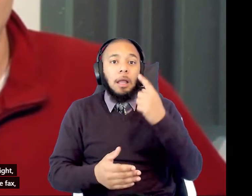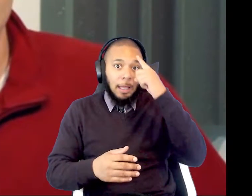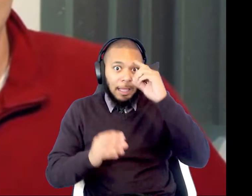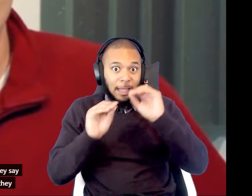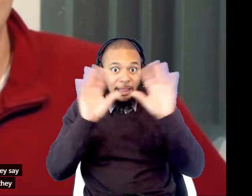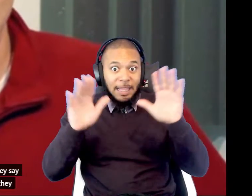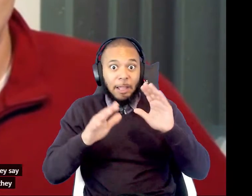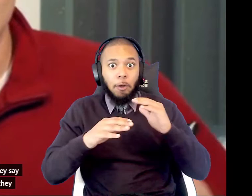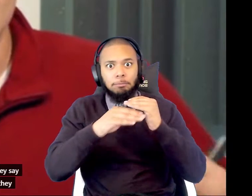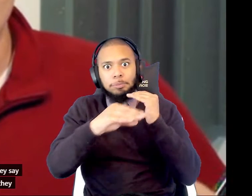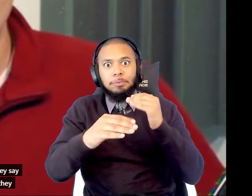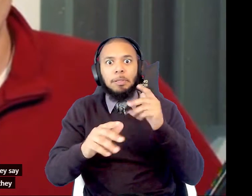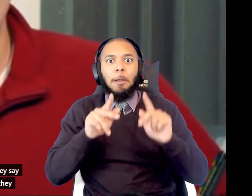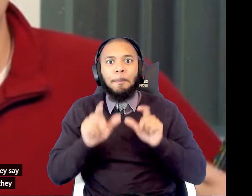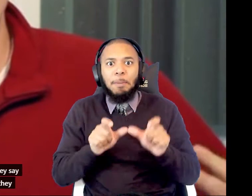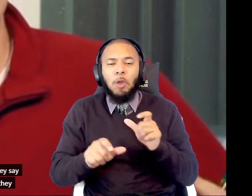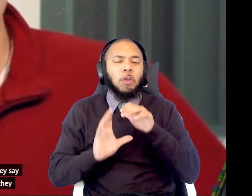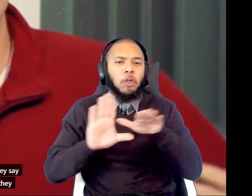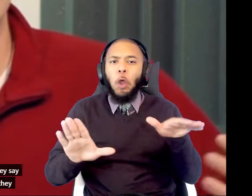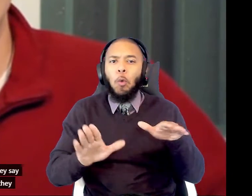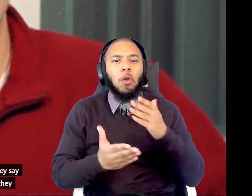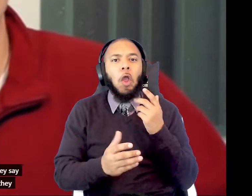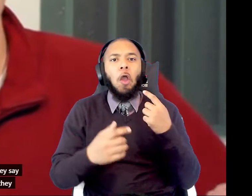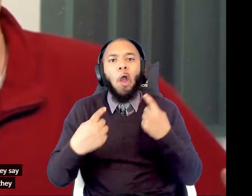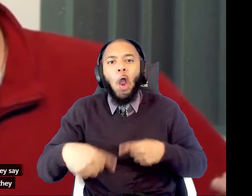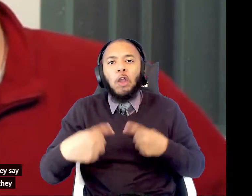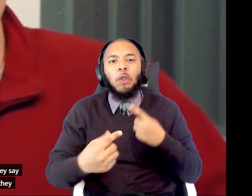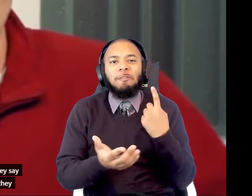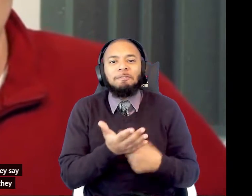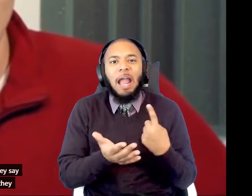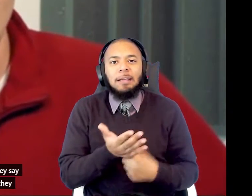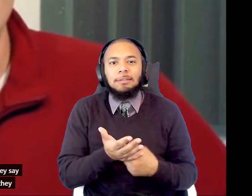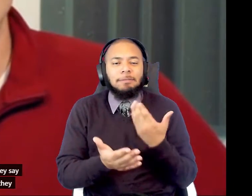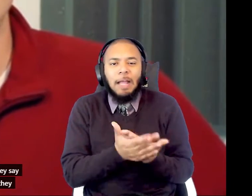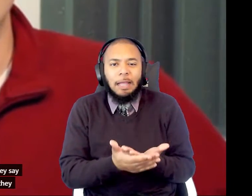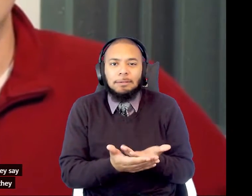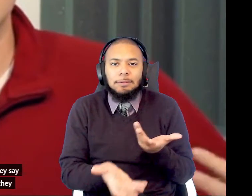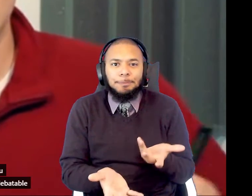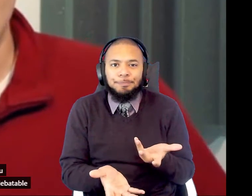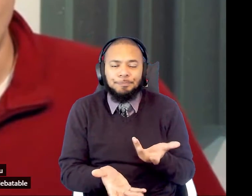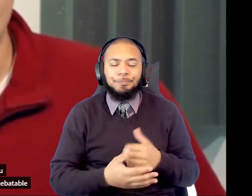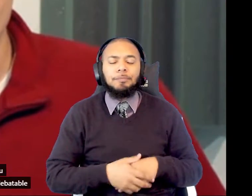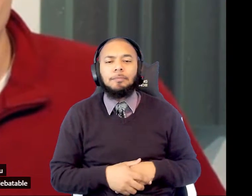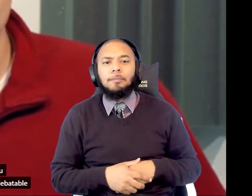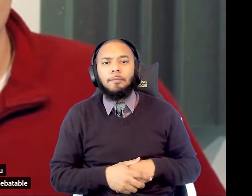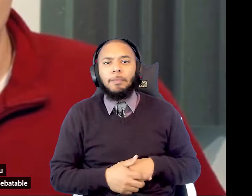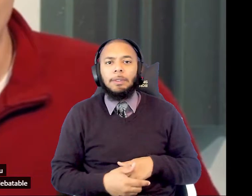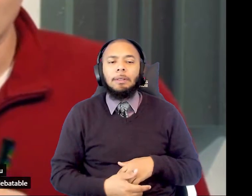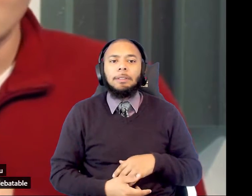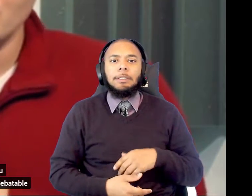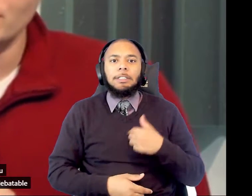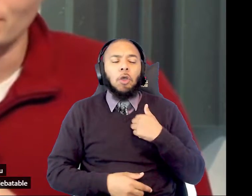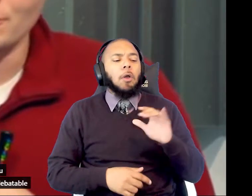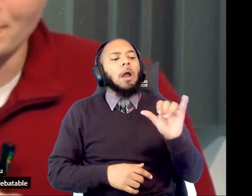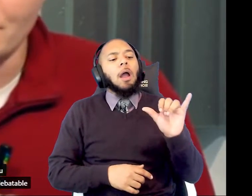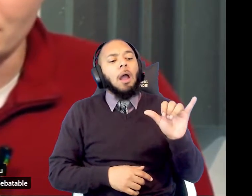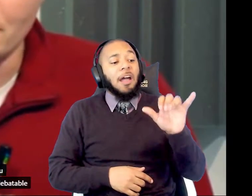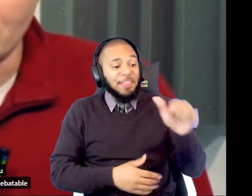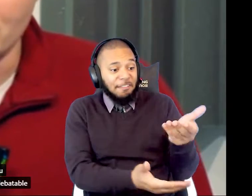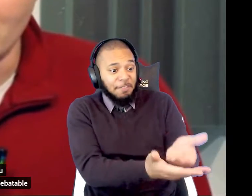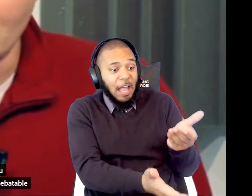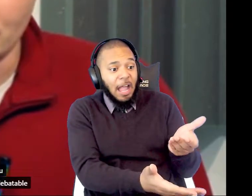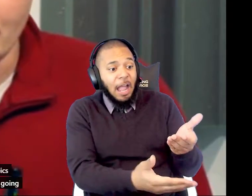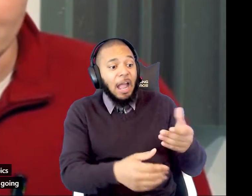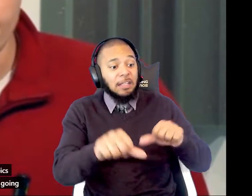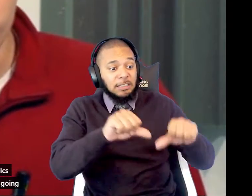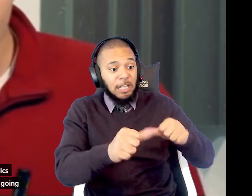facts. Okay. They understand facts. say, that's scientific or whatnot, and they accept that. All right. So you need